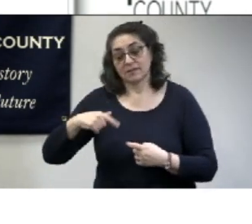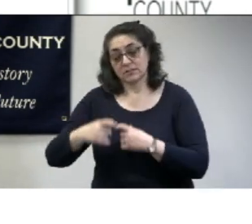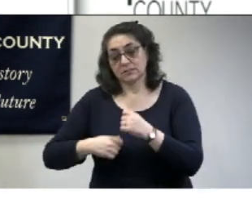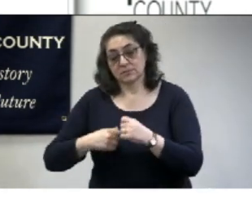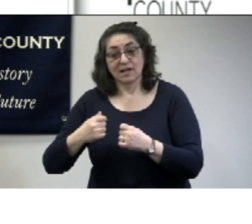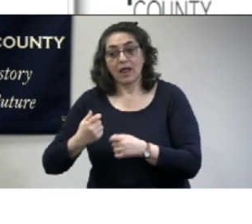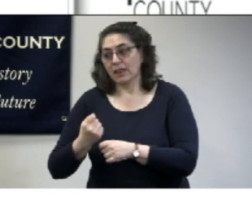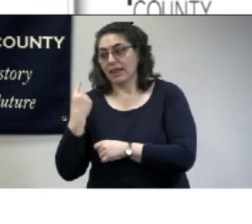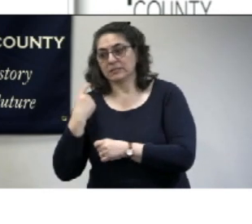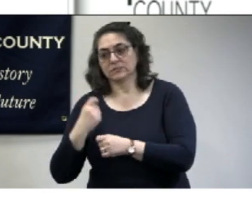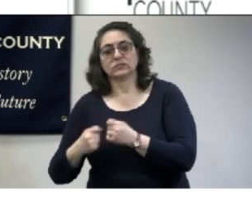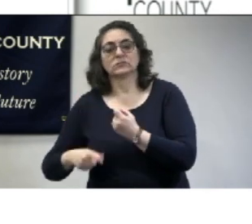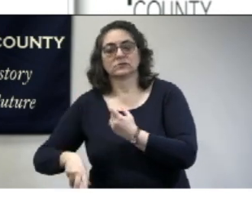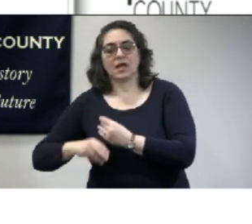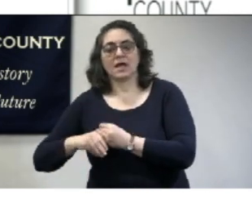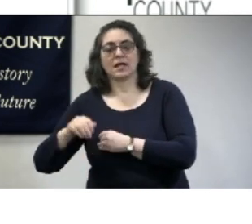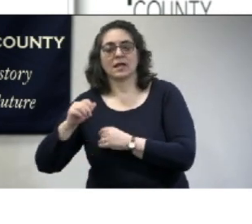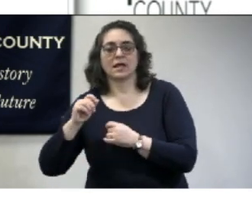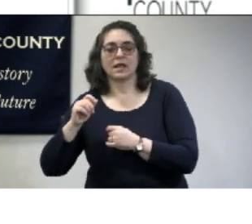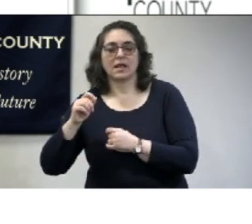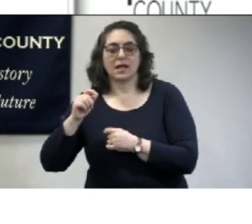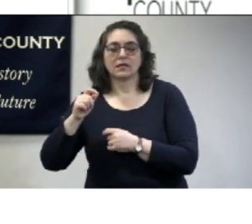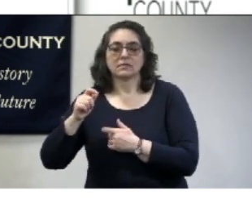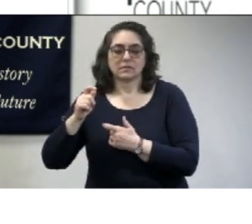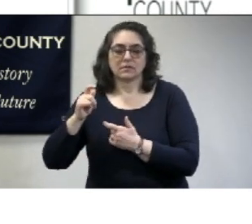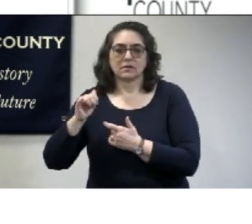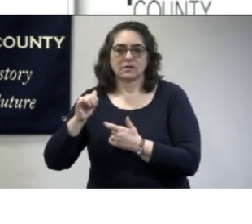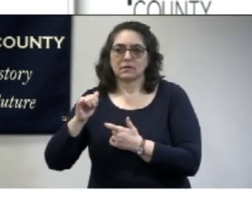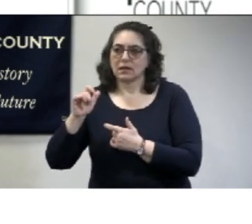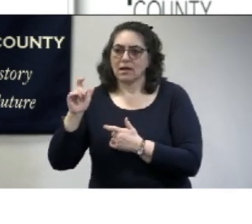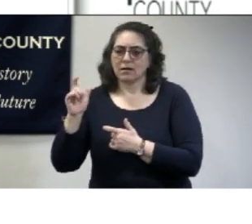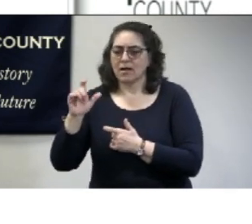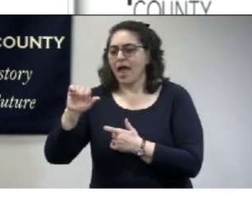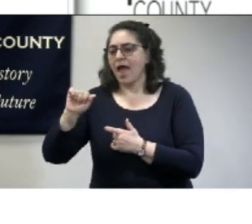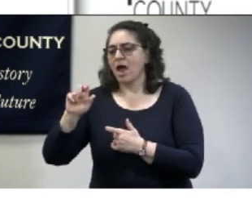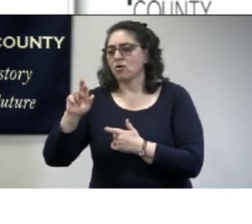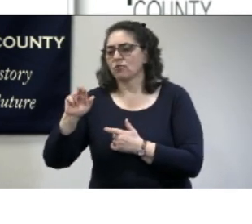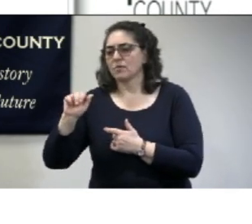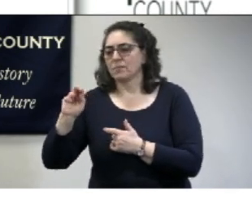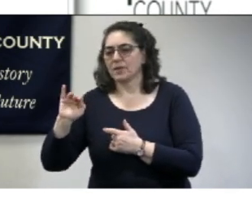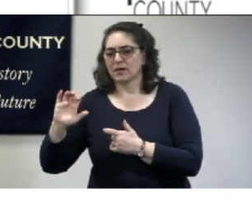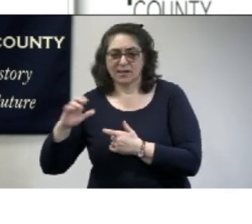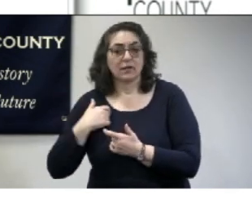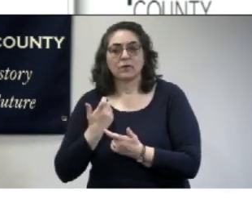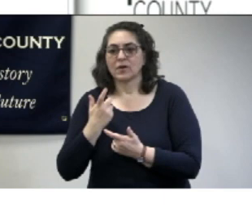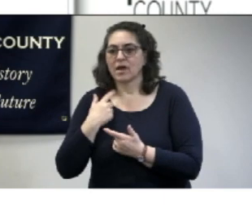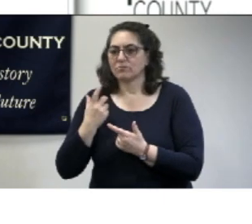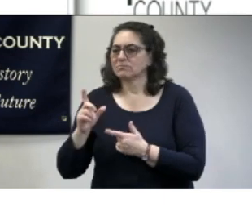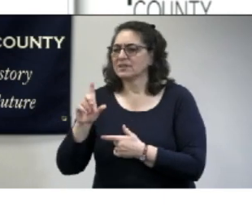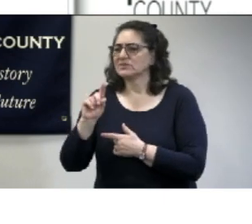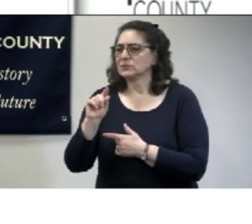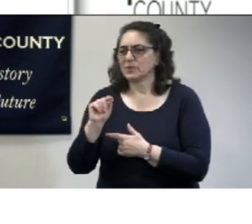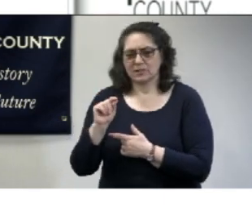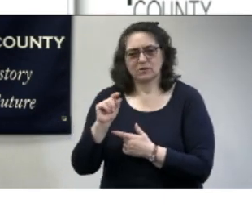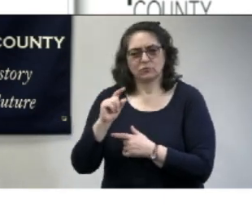well. And we had a total of 27 recycling collection programs for